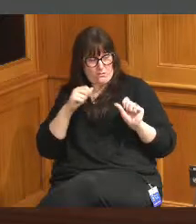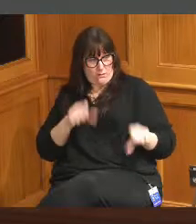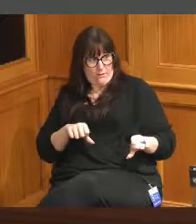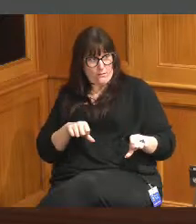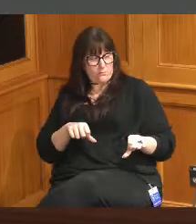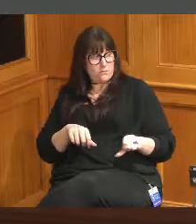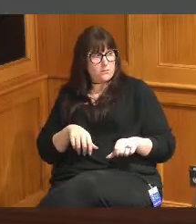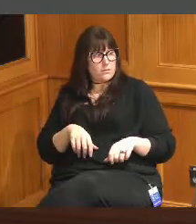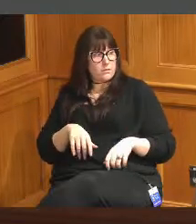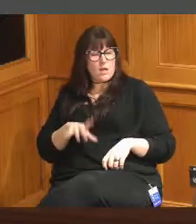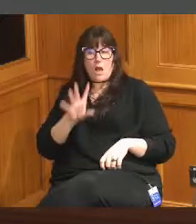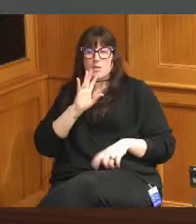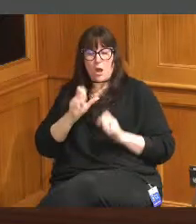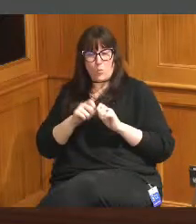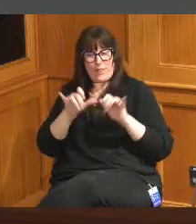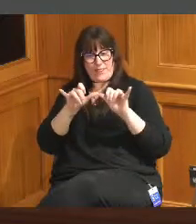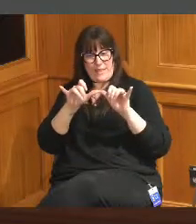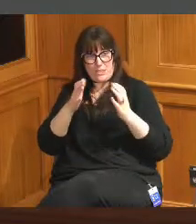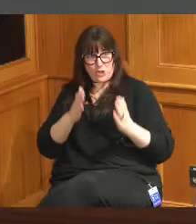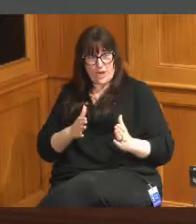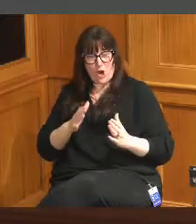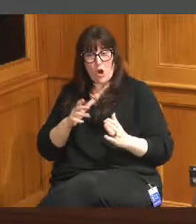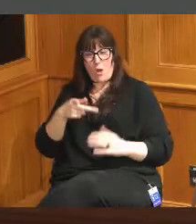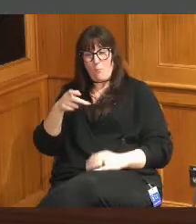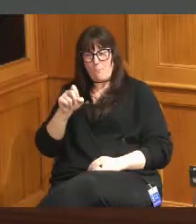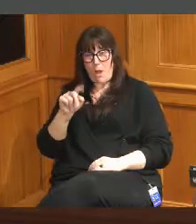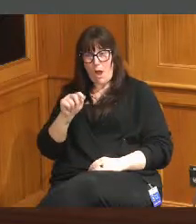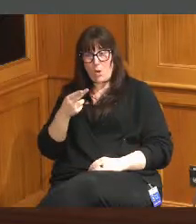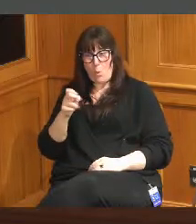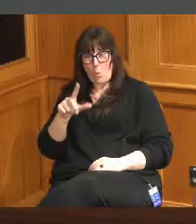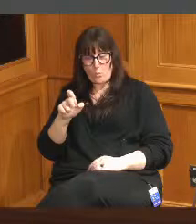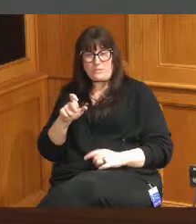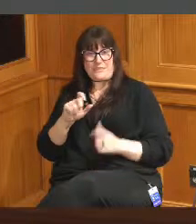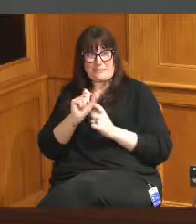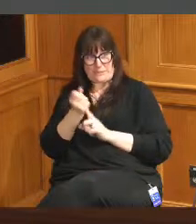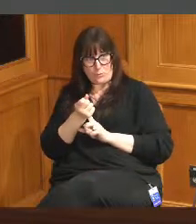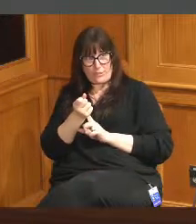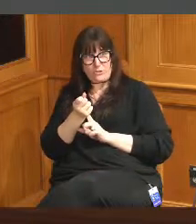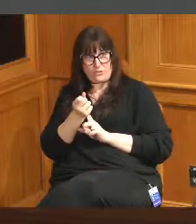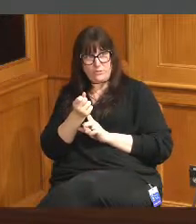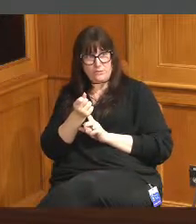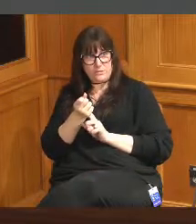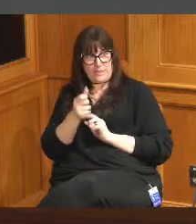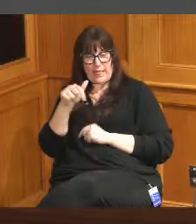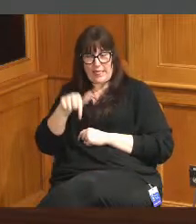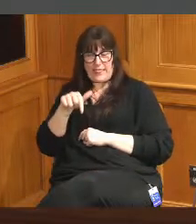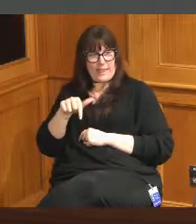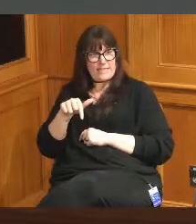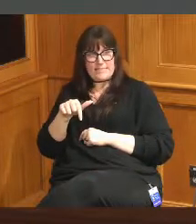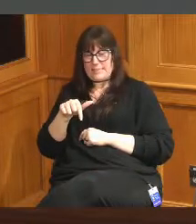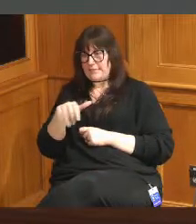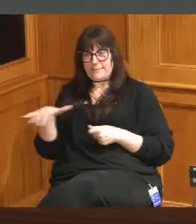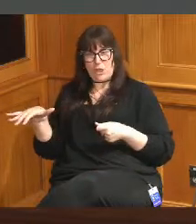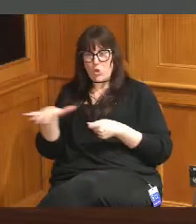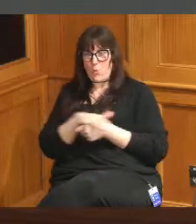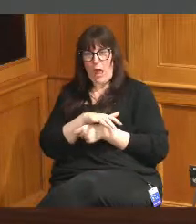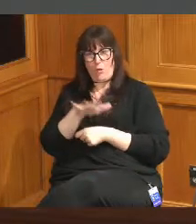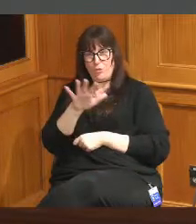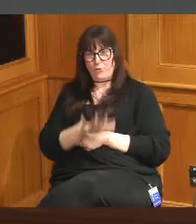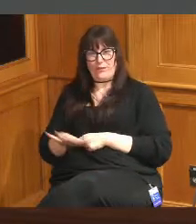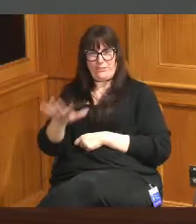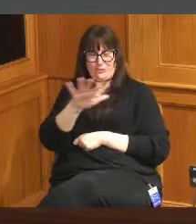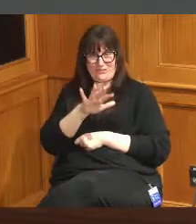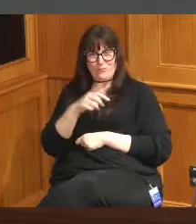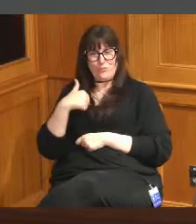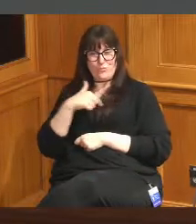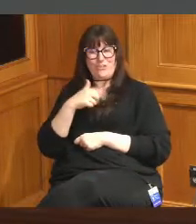know I've talked with the engineer about the pothole situation. This is throughout the region that we're